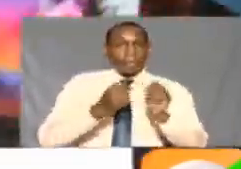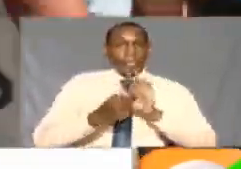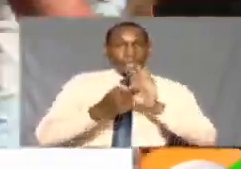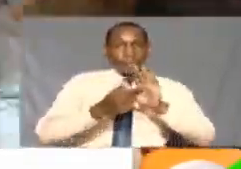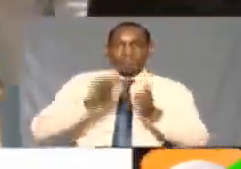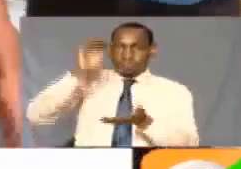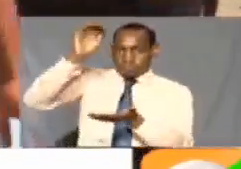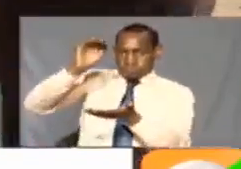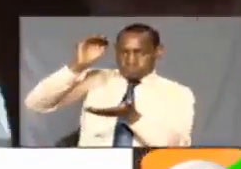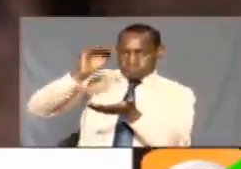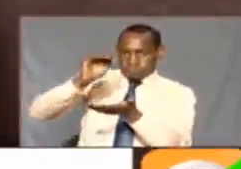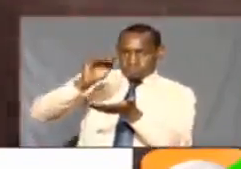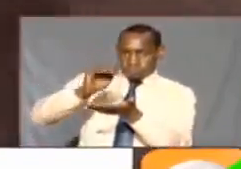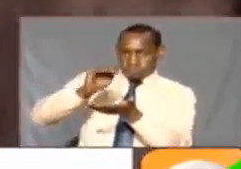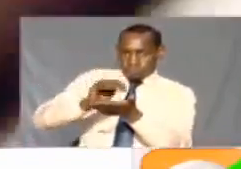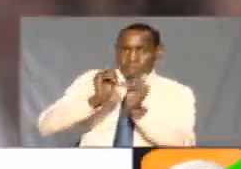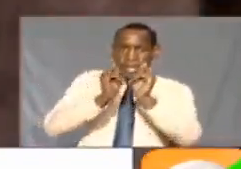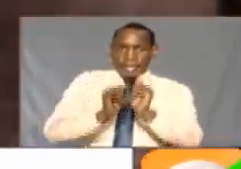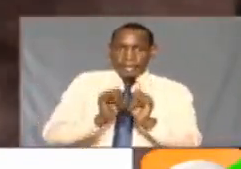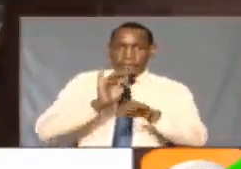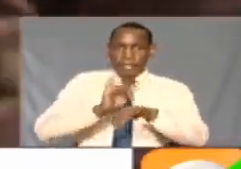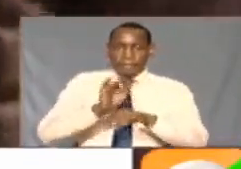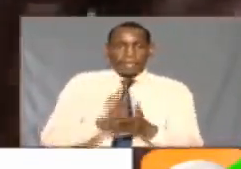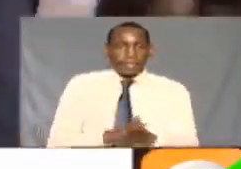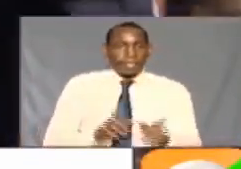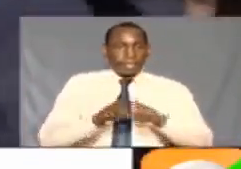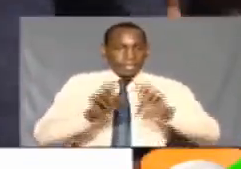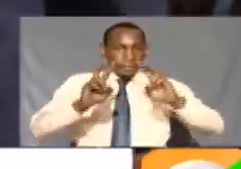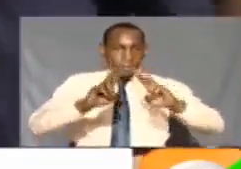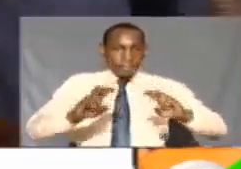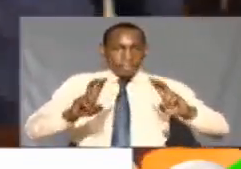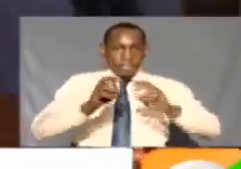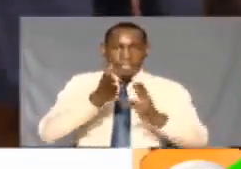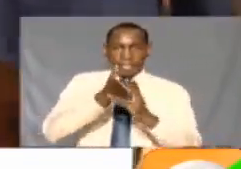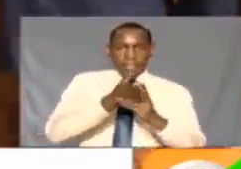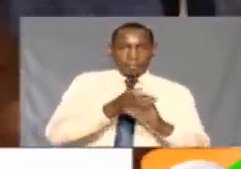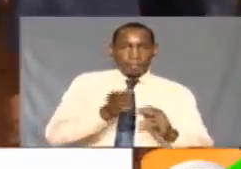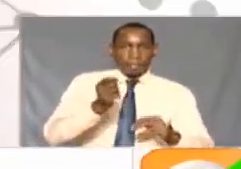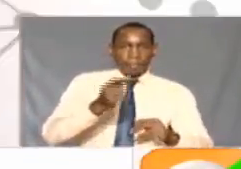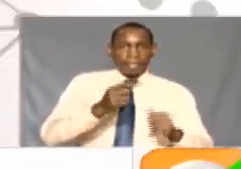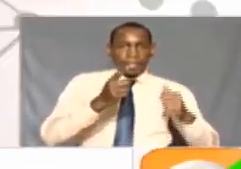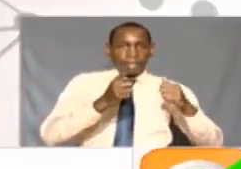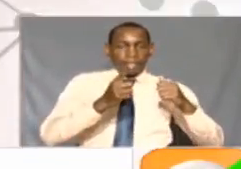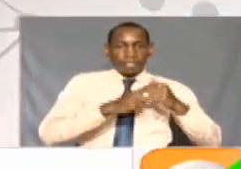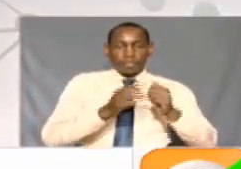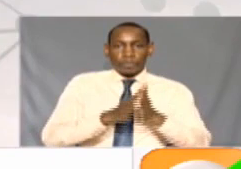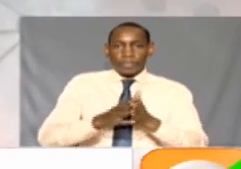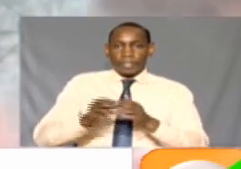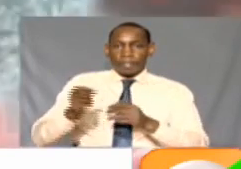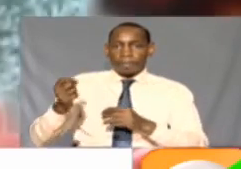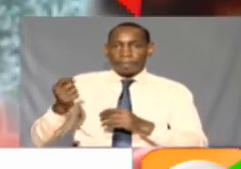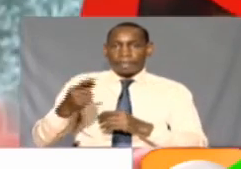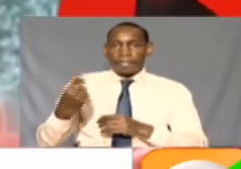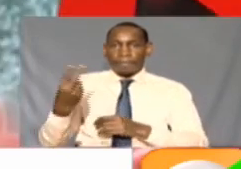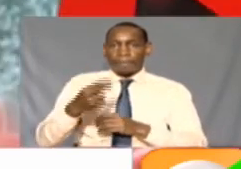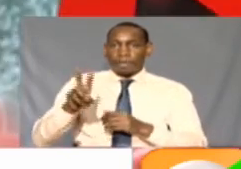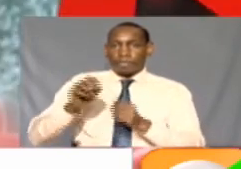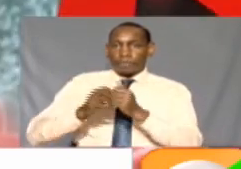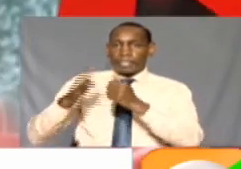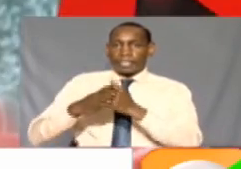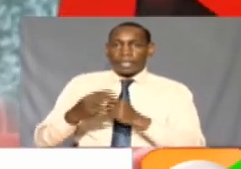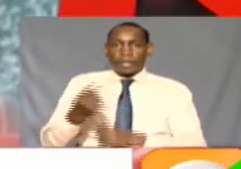consistent decline on new infections. In the study conducted between June 2018 and February 2019, there were